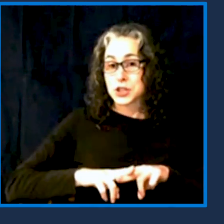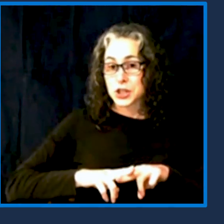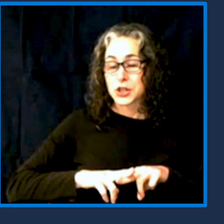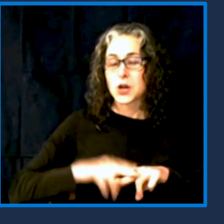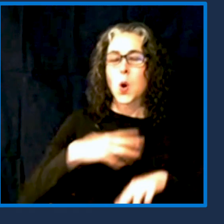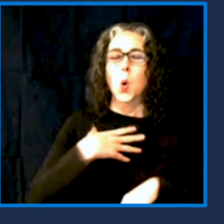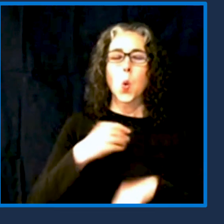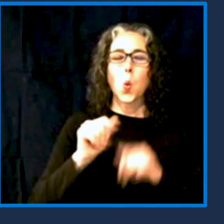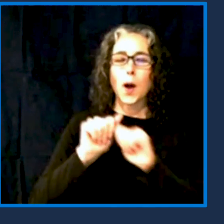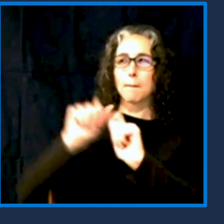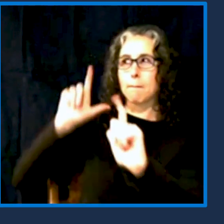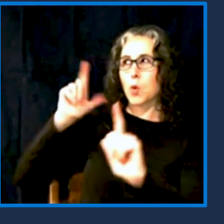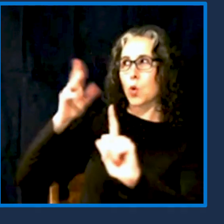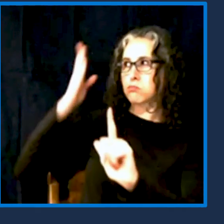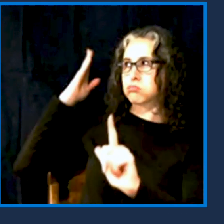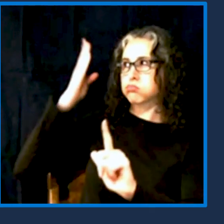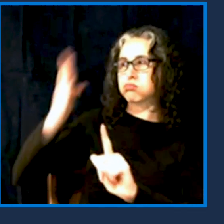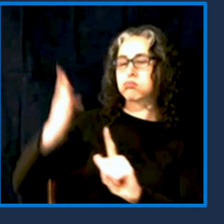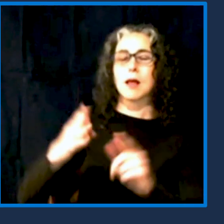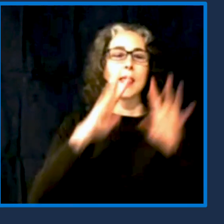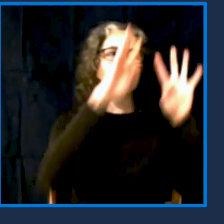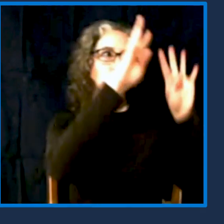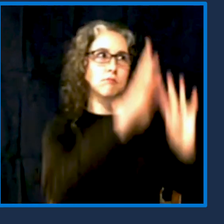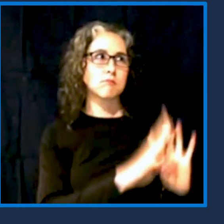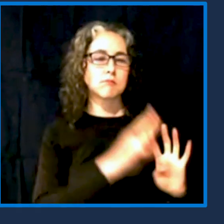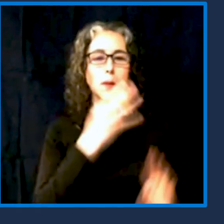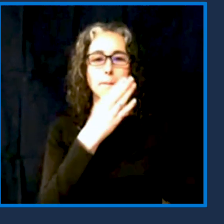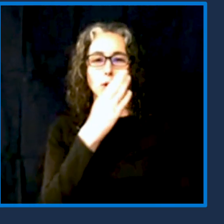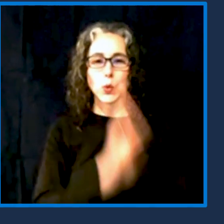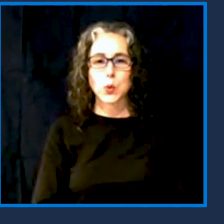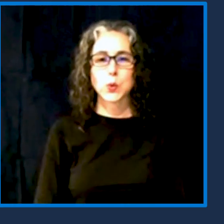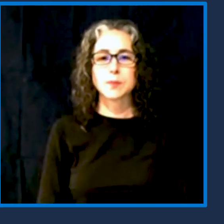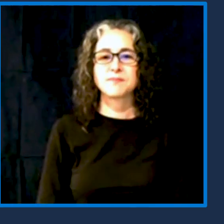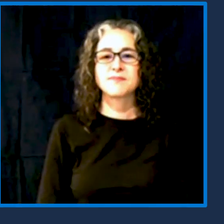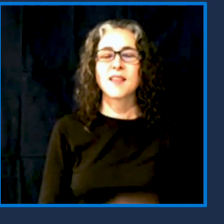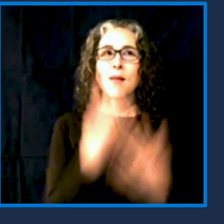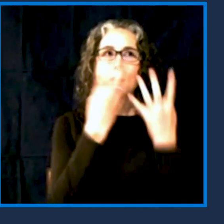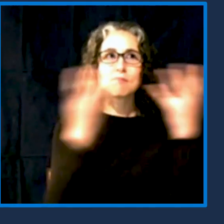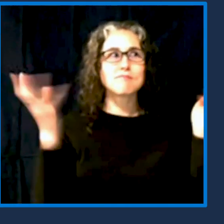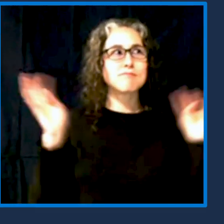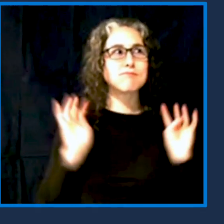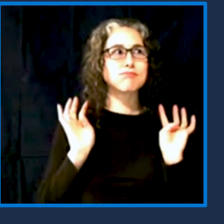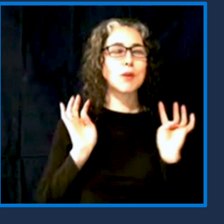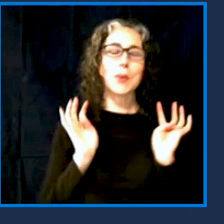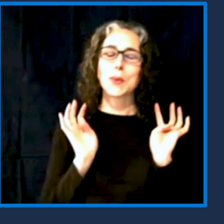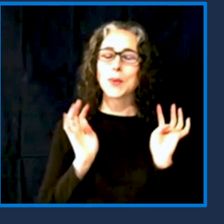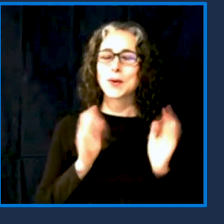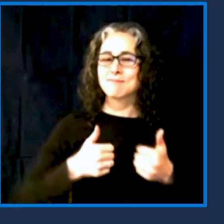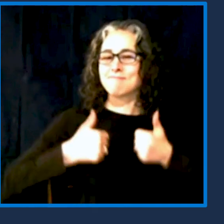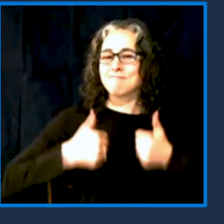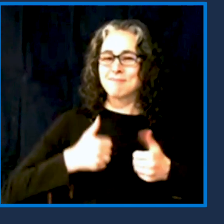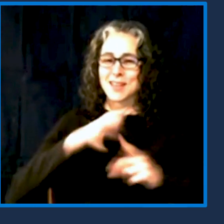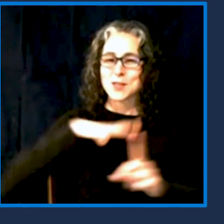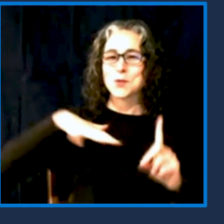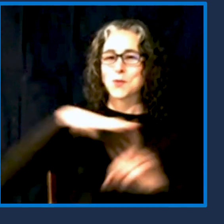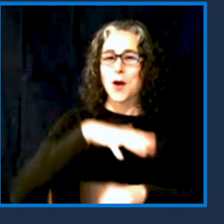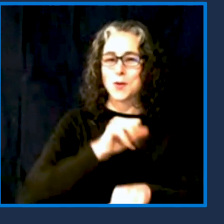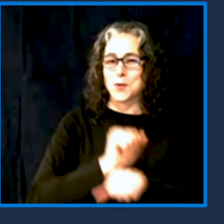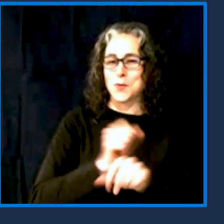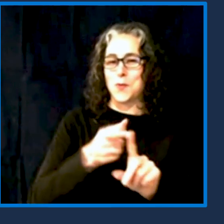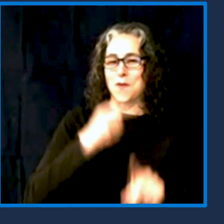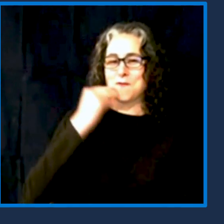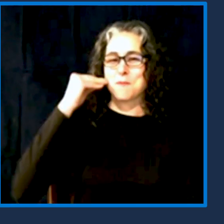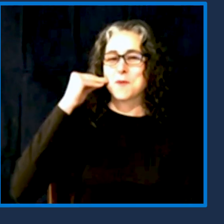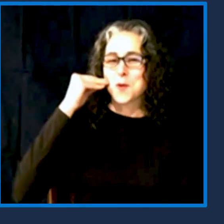board behind me and a blue curtain. And this combination just makes it a great surrounding for me to work from